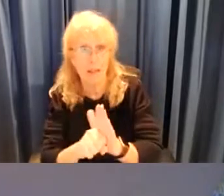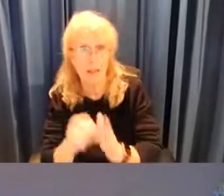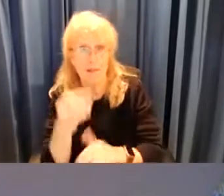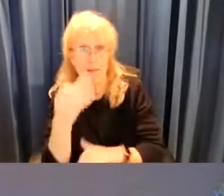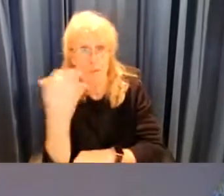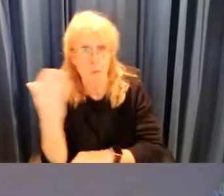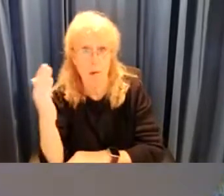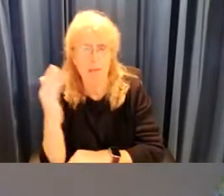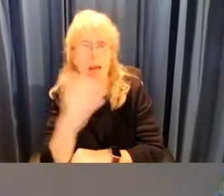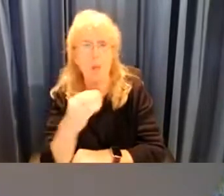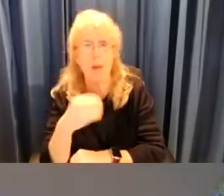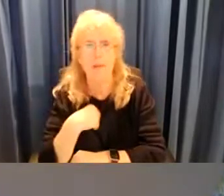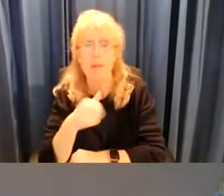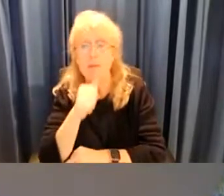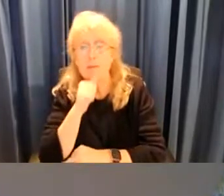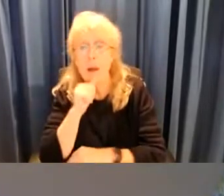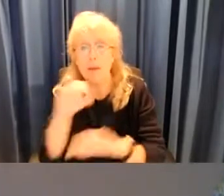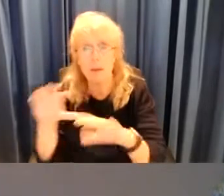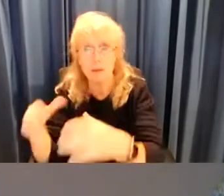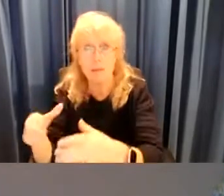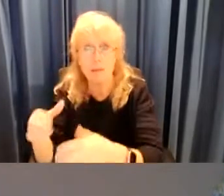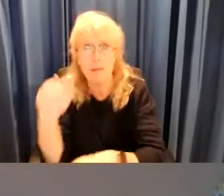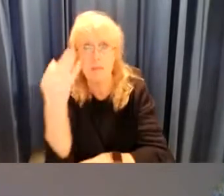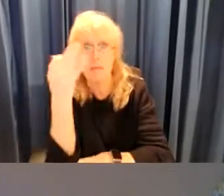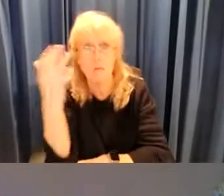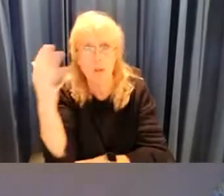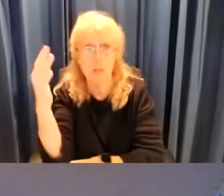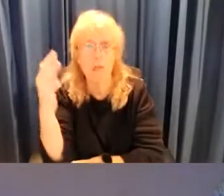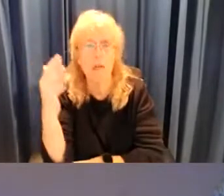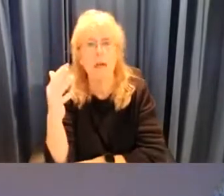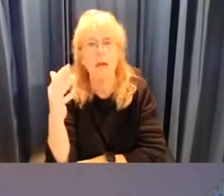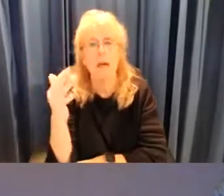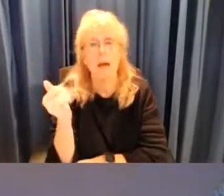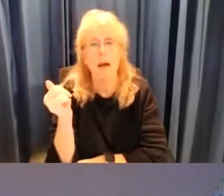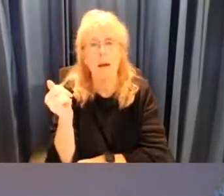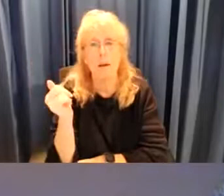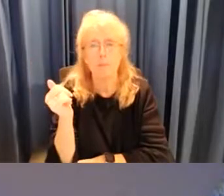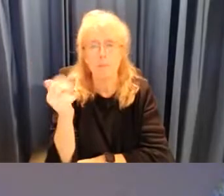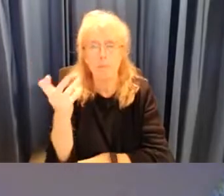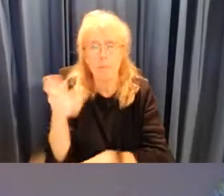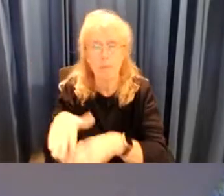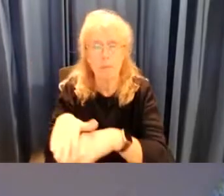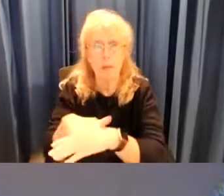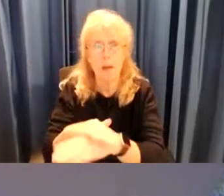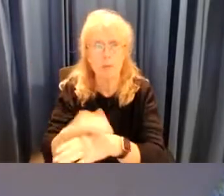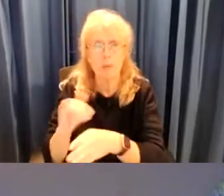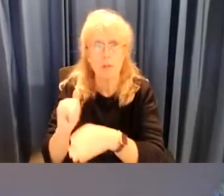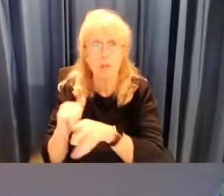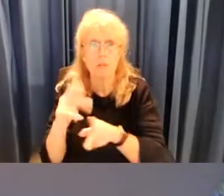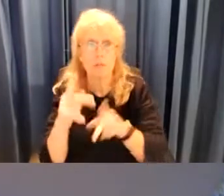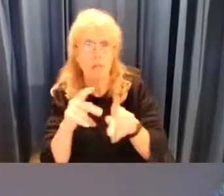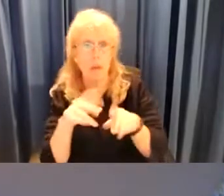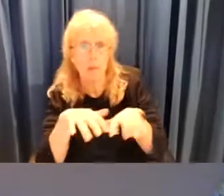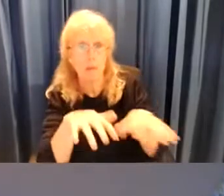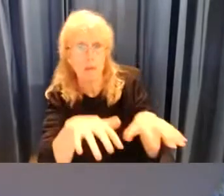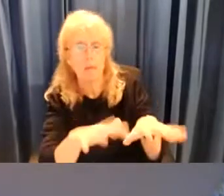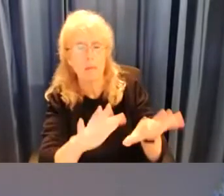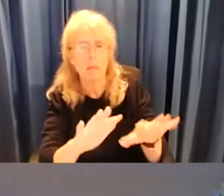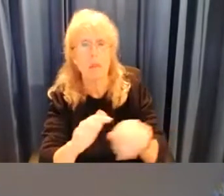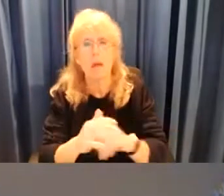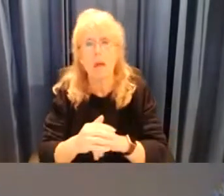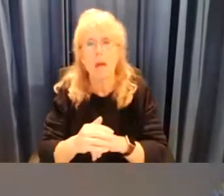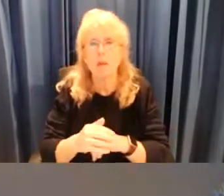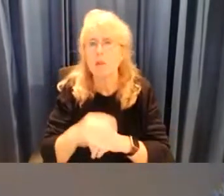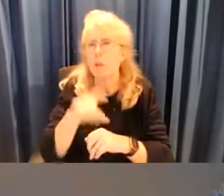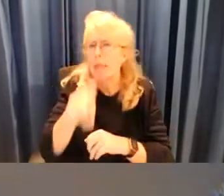the private forest accord covering the public forests. What we really need is